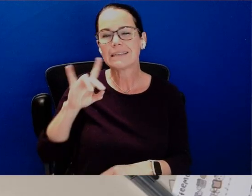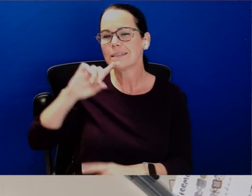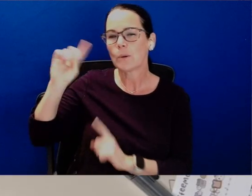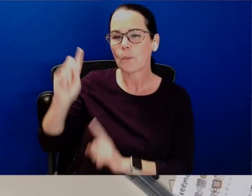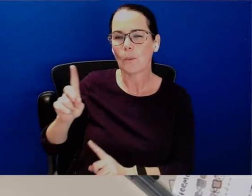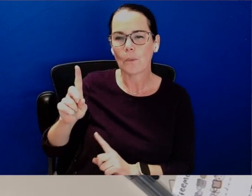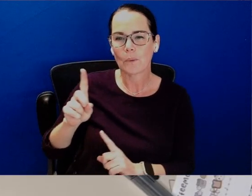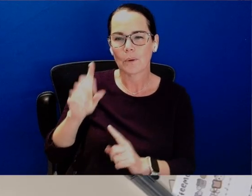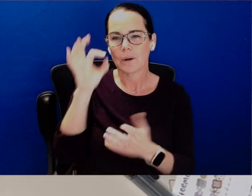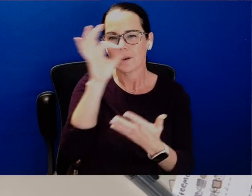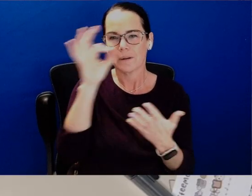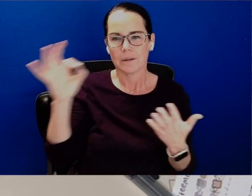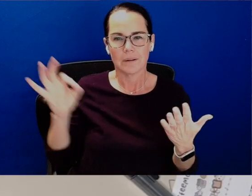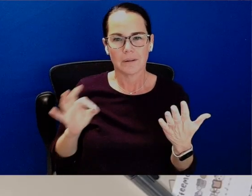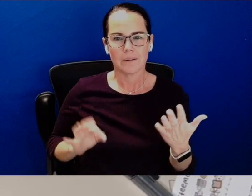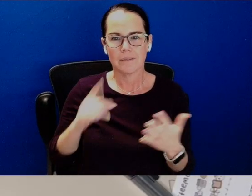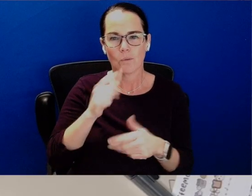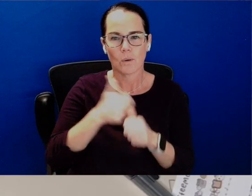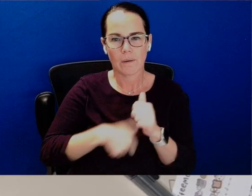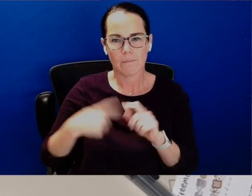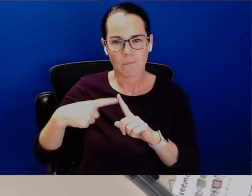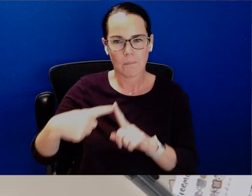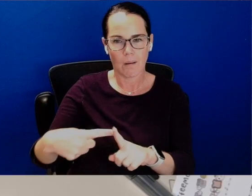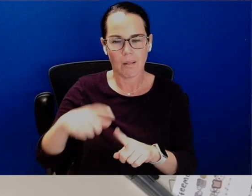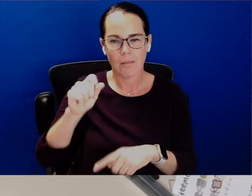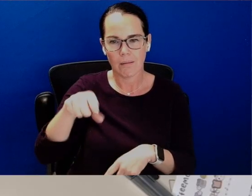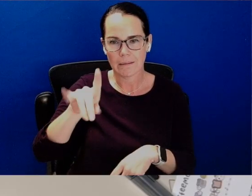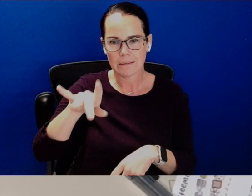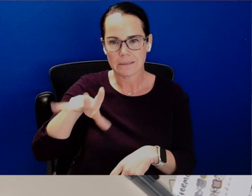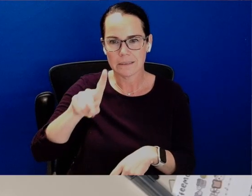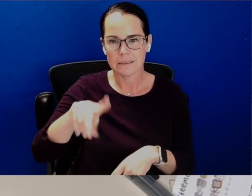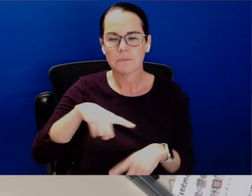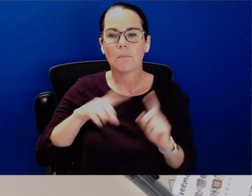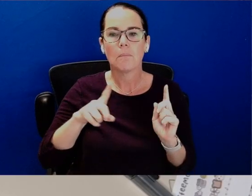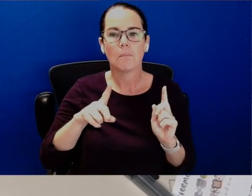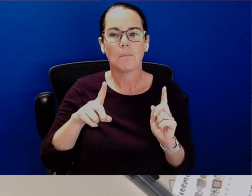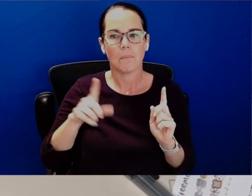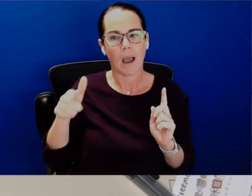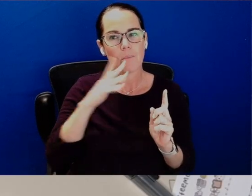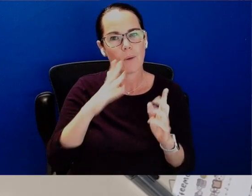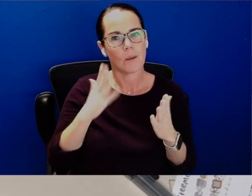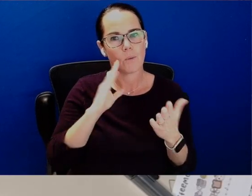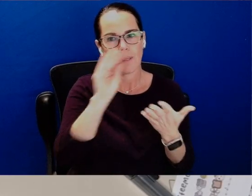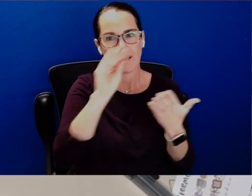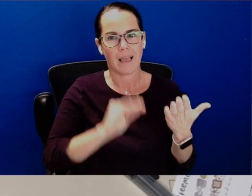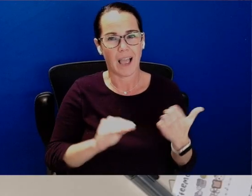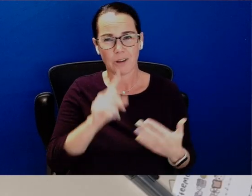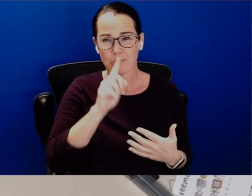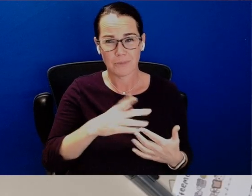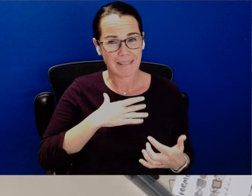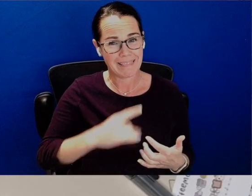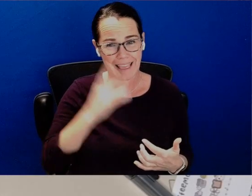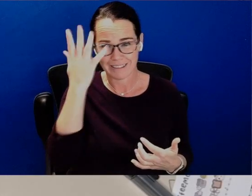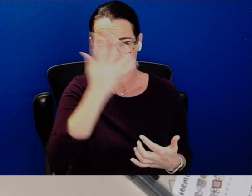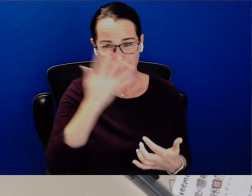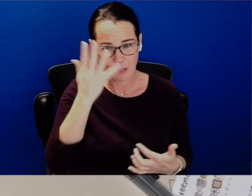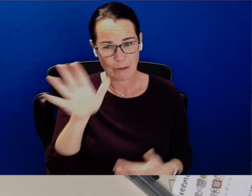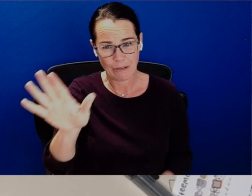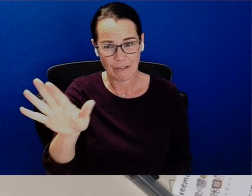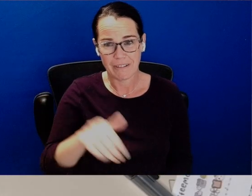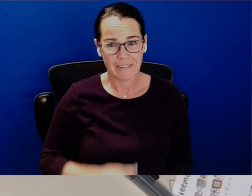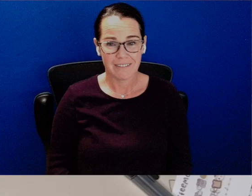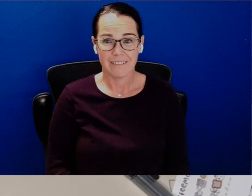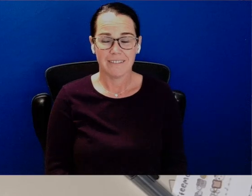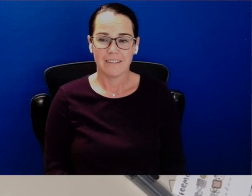the watercolor dates for every month. I'm probably going to do that because I really like the way this looks.